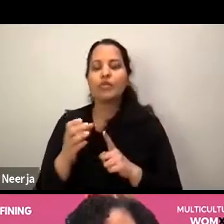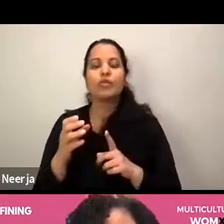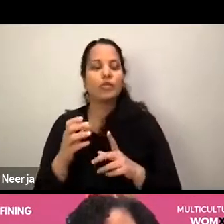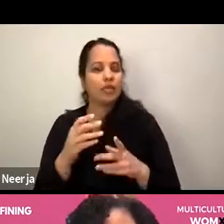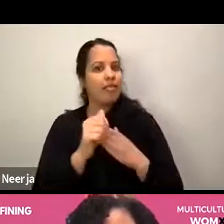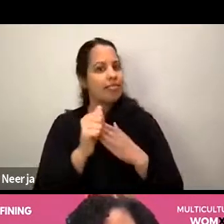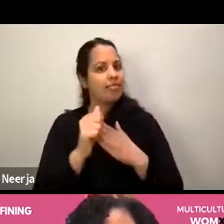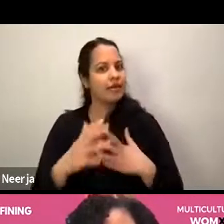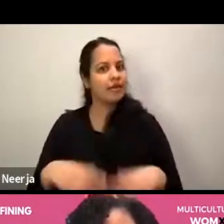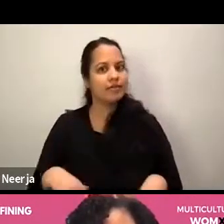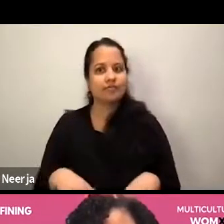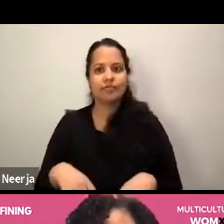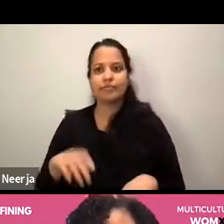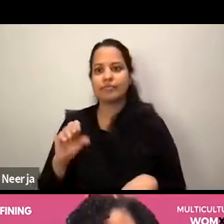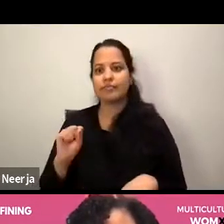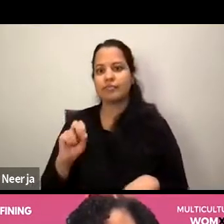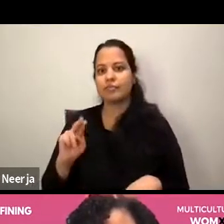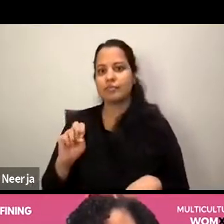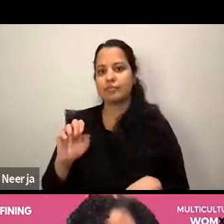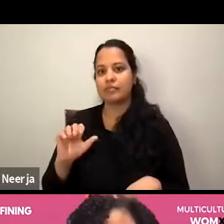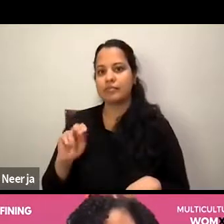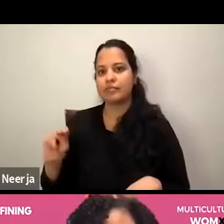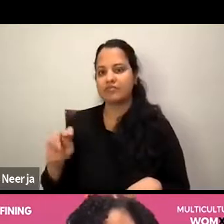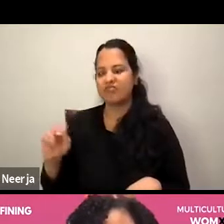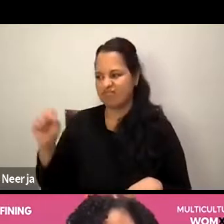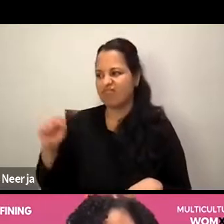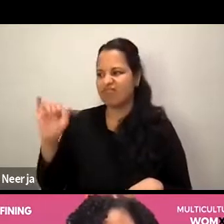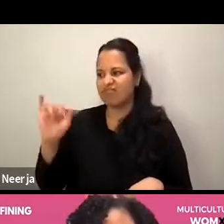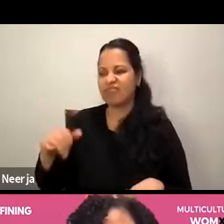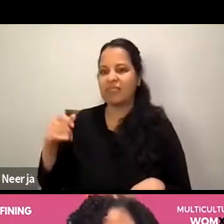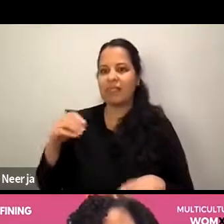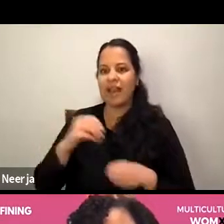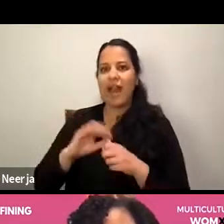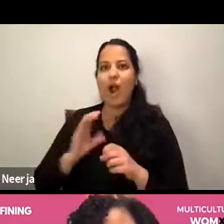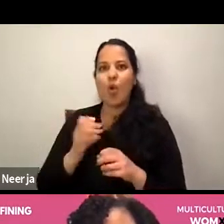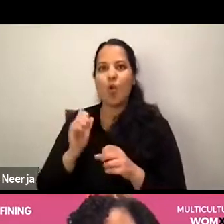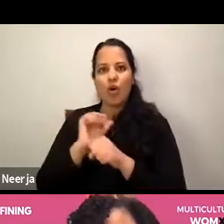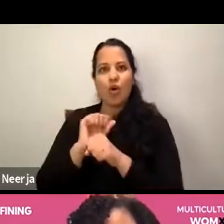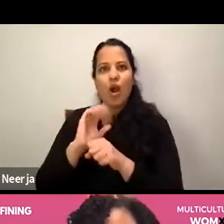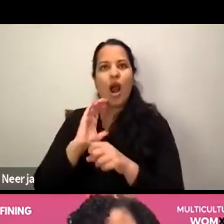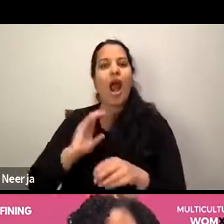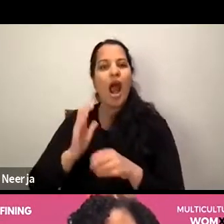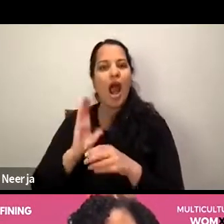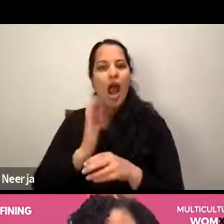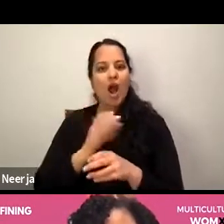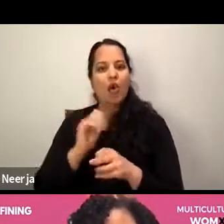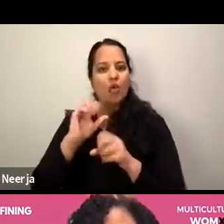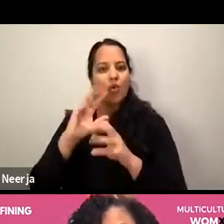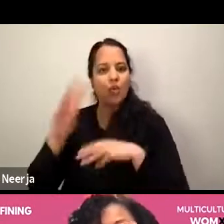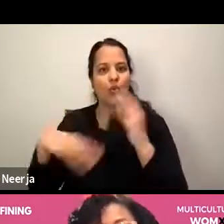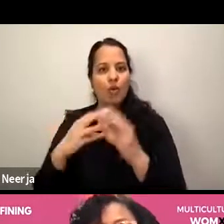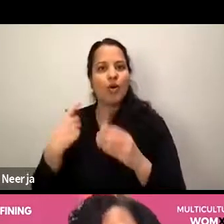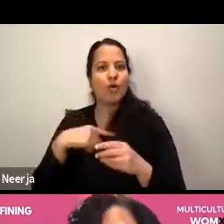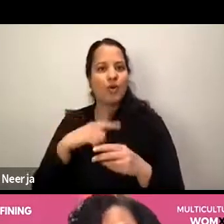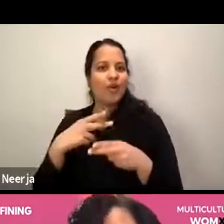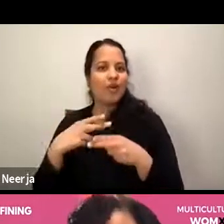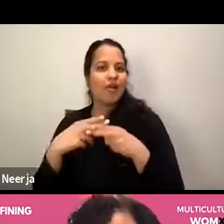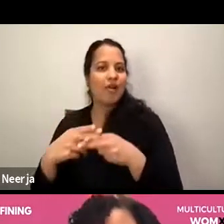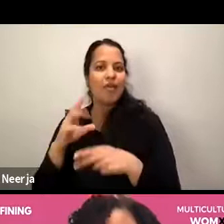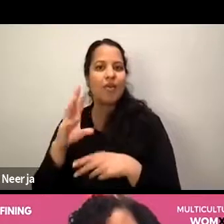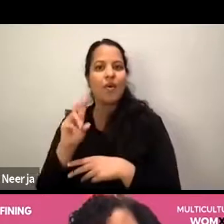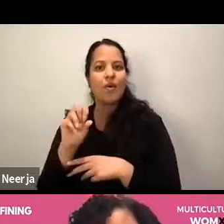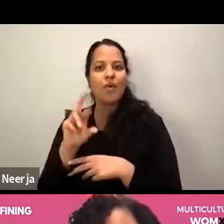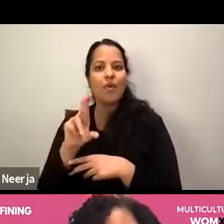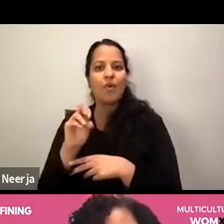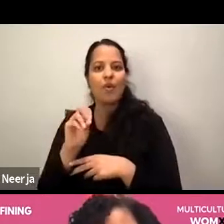That's phenomenal. And you know that in the Kapow world, we call those warrior sisters, the Apolli Fellows. So that is exactly what